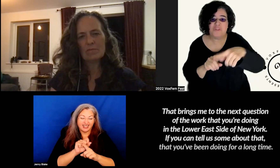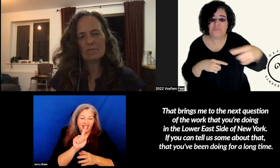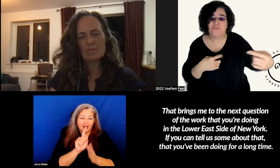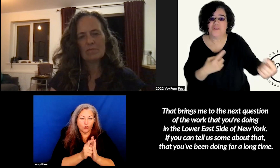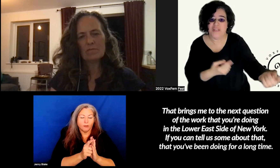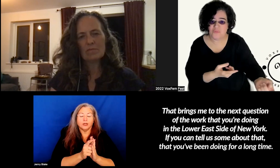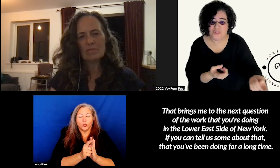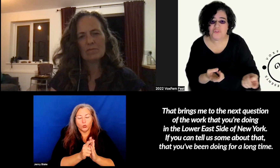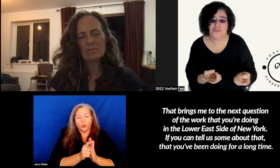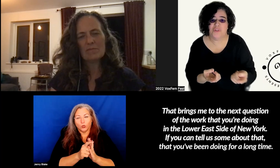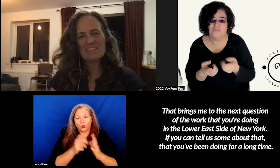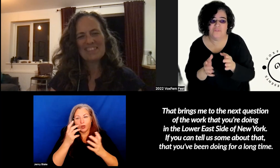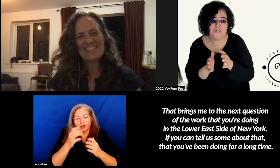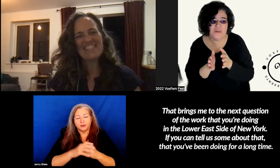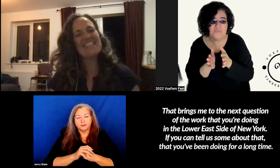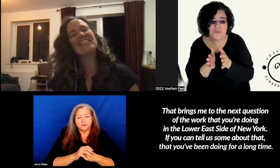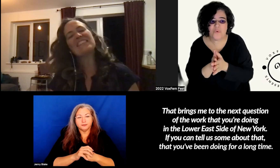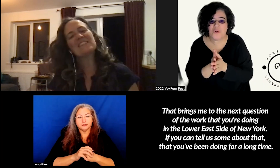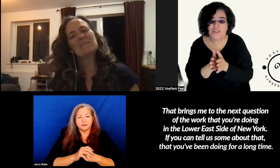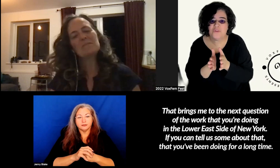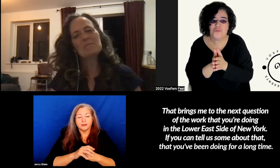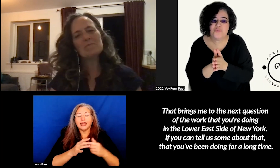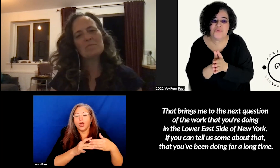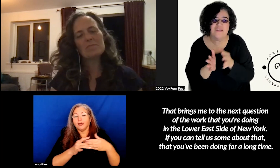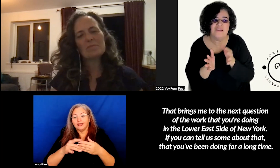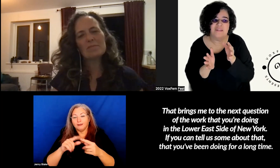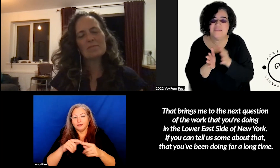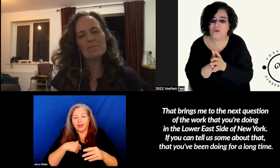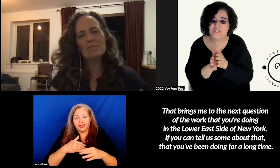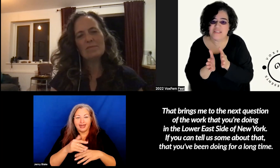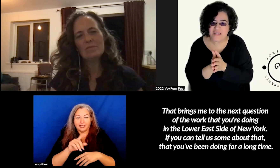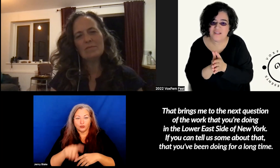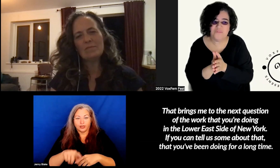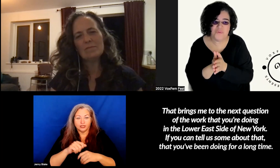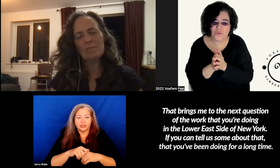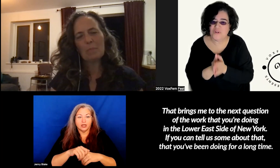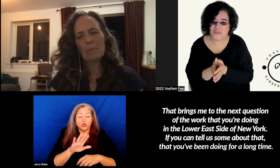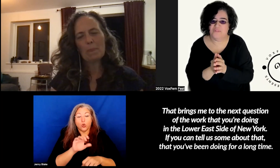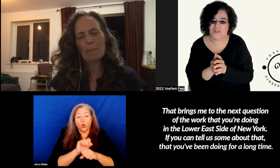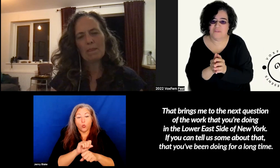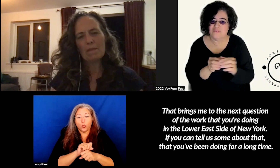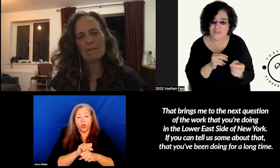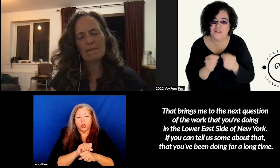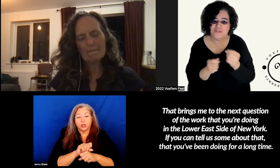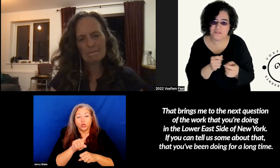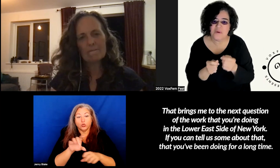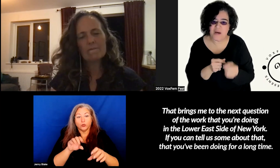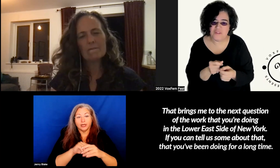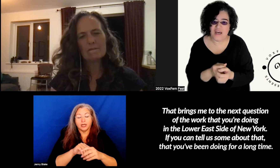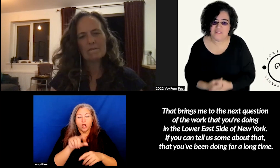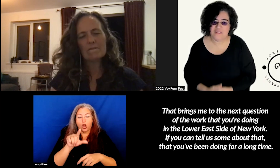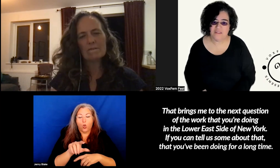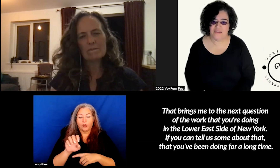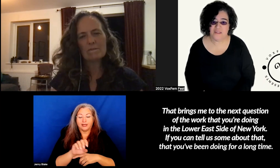that brings me to the next question of the work that you're doing in the Lower East Side of New York. If you can tell us some